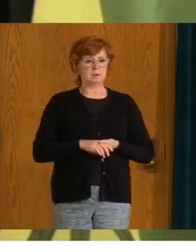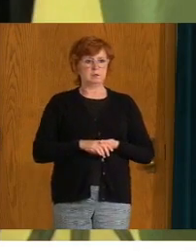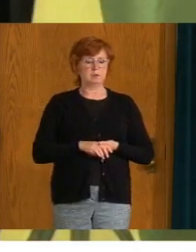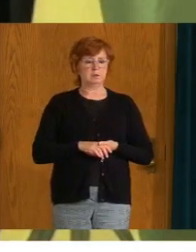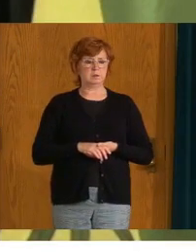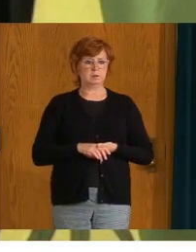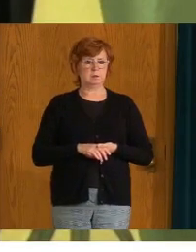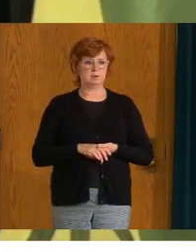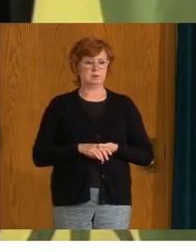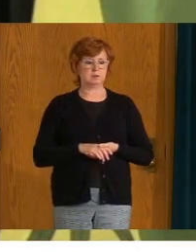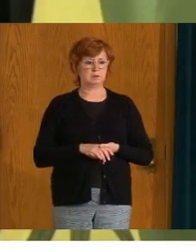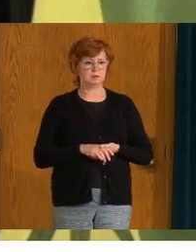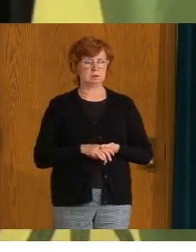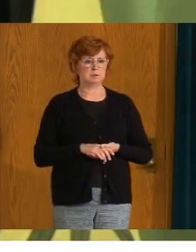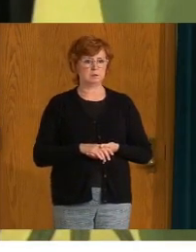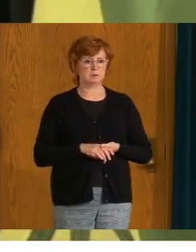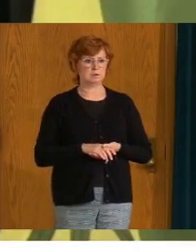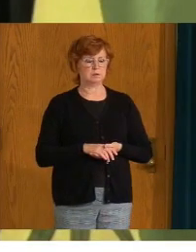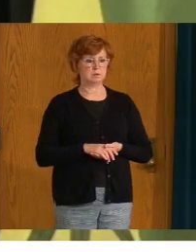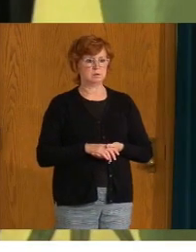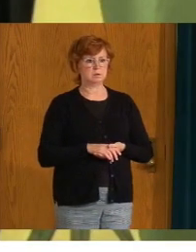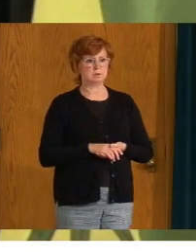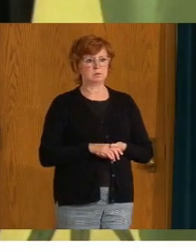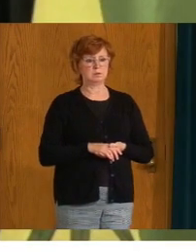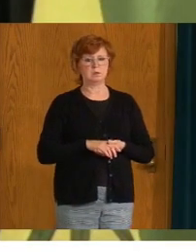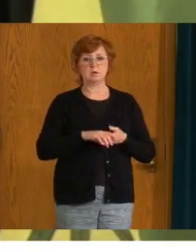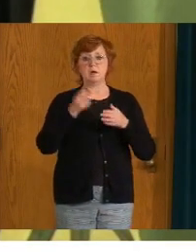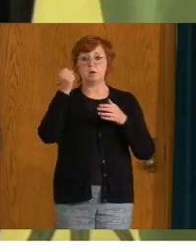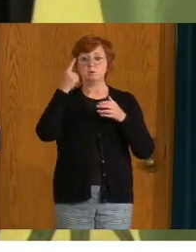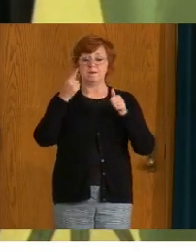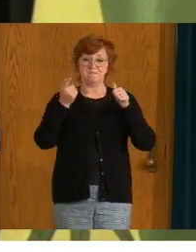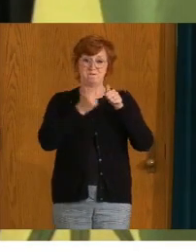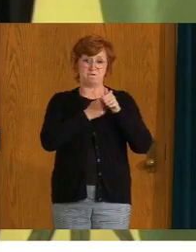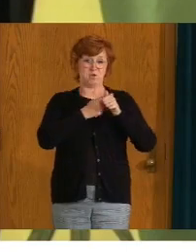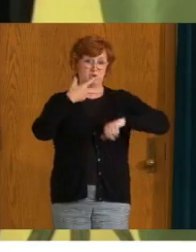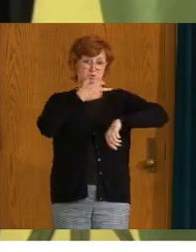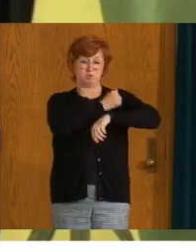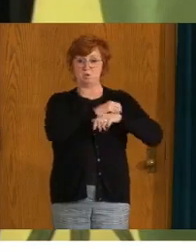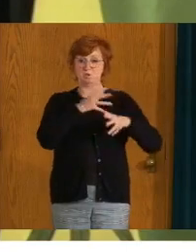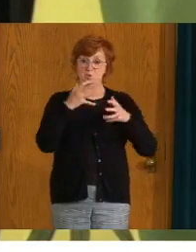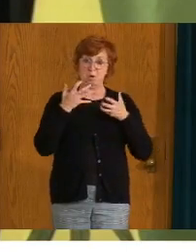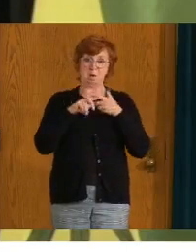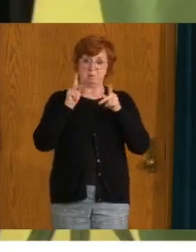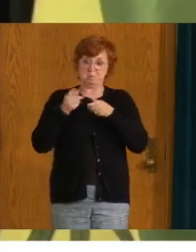undertaking is this going to be to roll this out in a number of different locations?